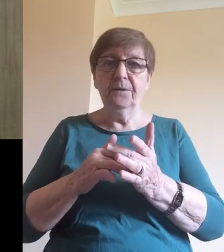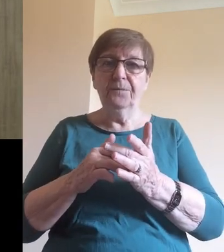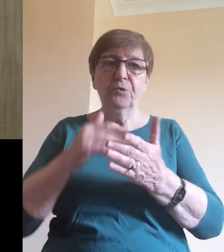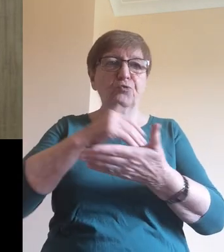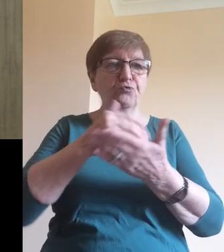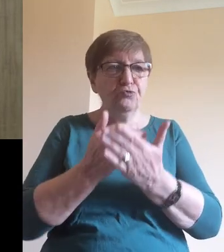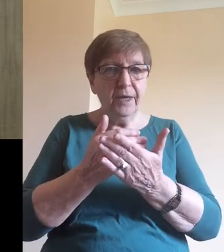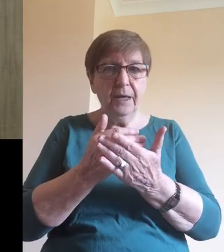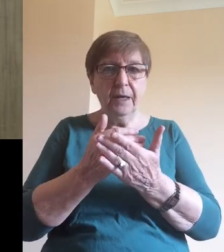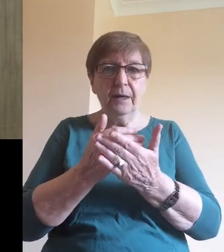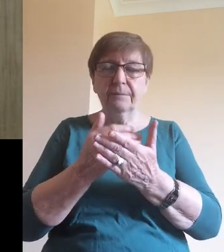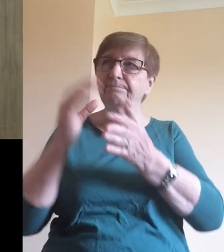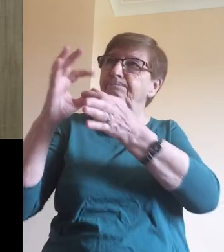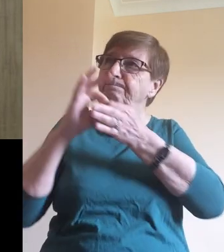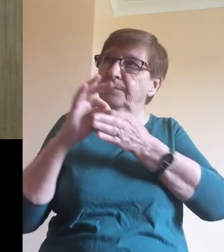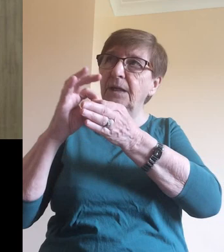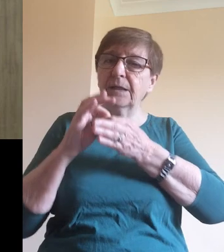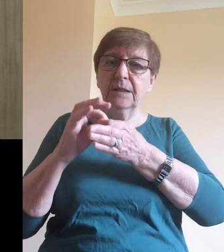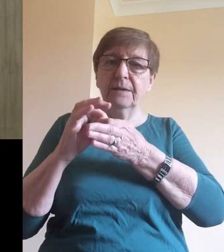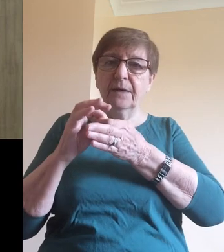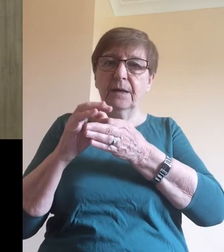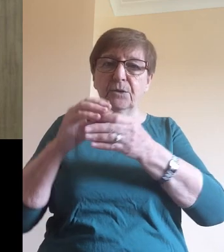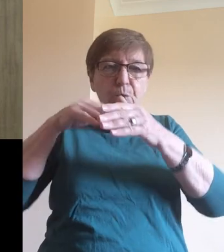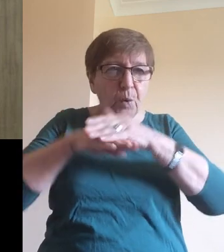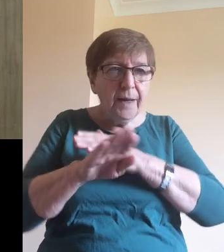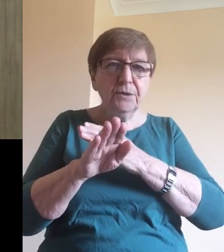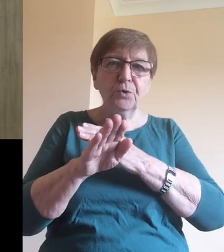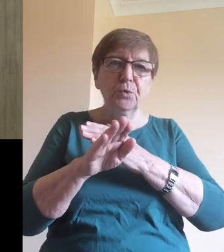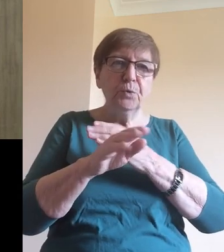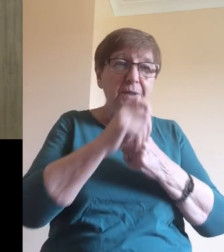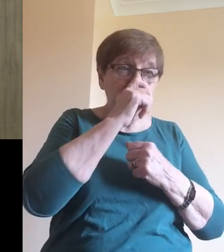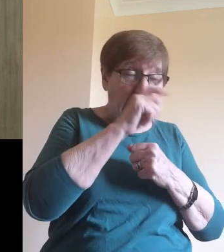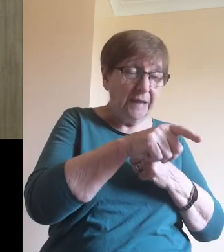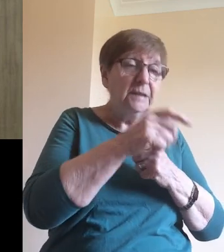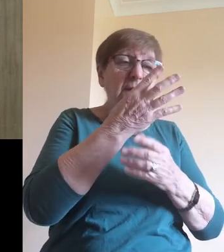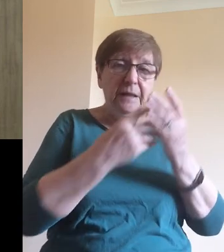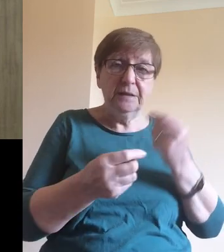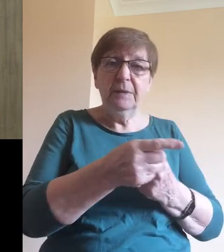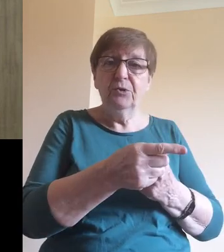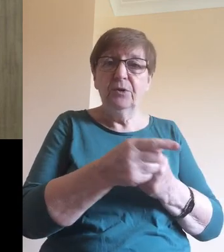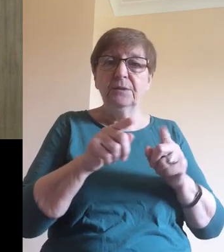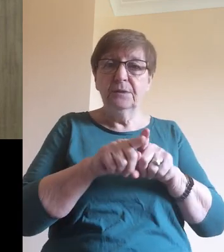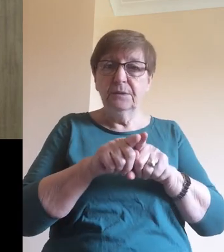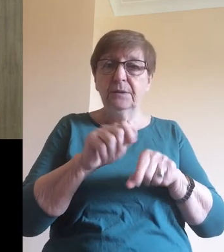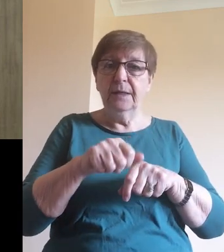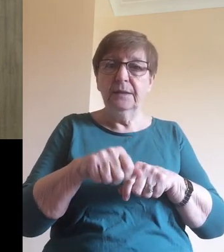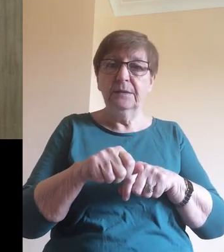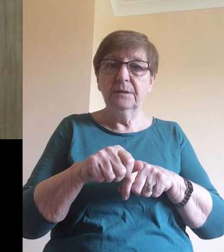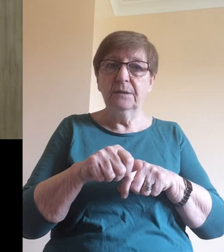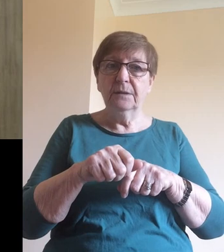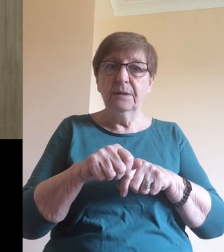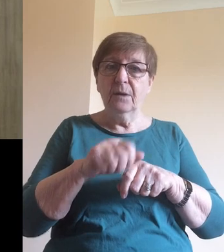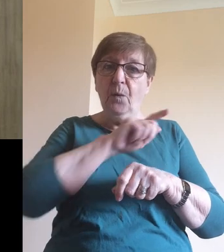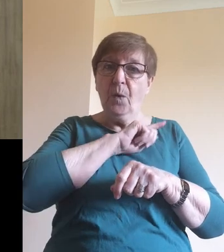to share, to identify, to enter into the Saturday experience, in order that